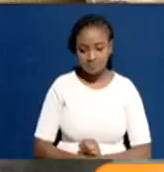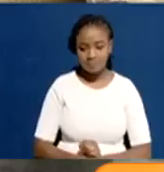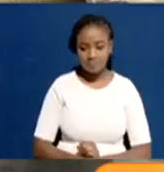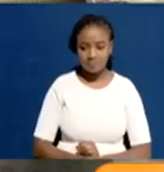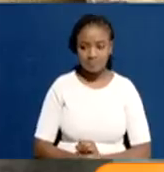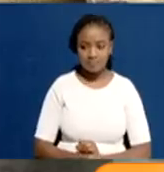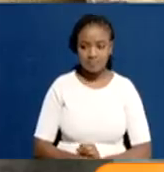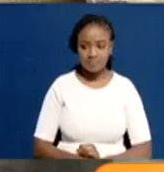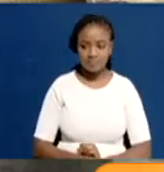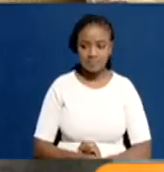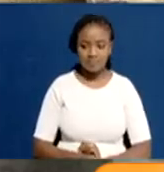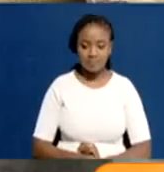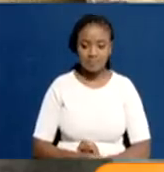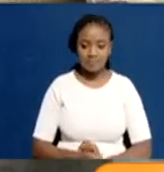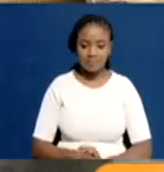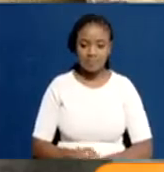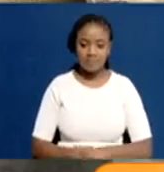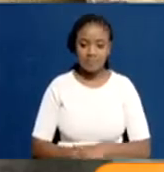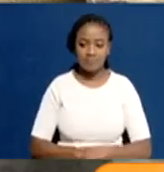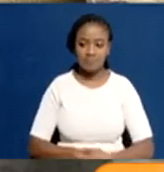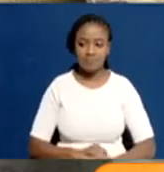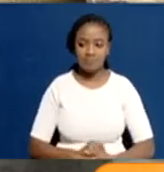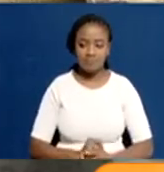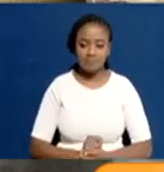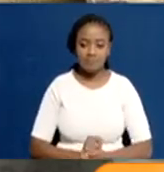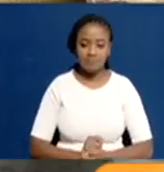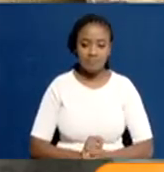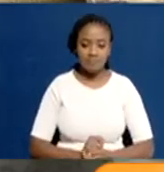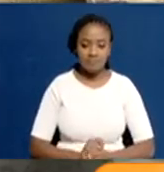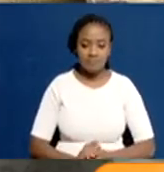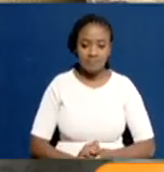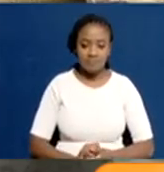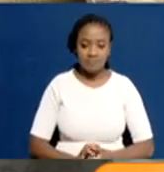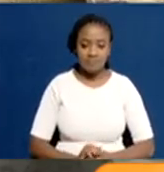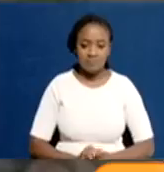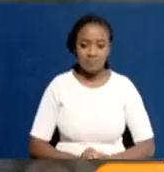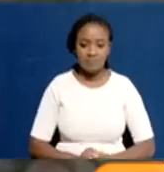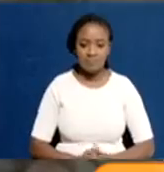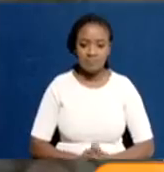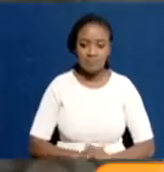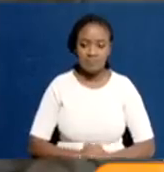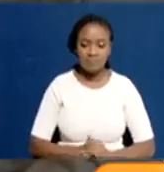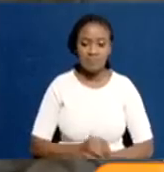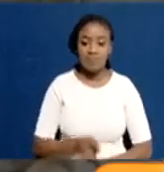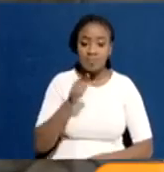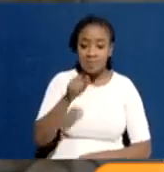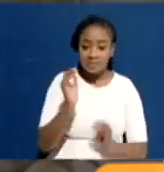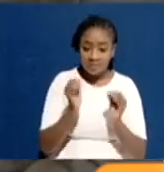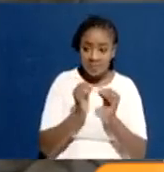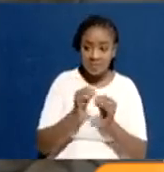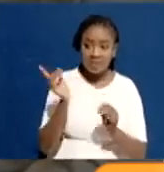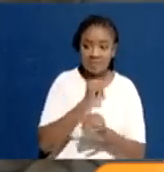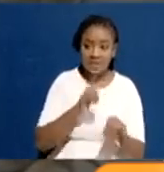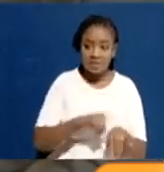it. A total of 1,300 memoranda received by the parliamentary watchdog, which concludes public